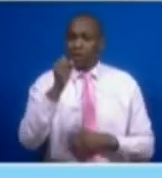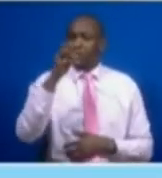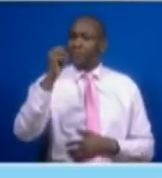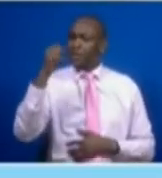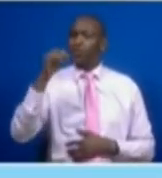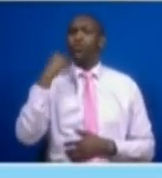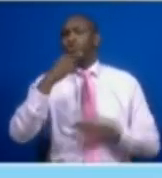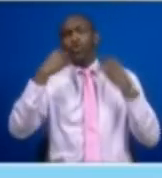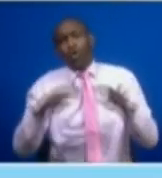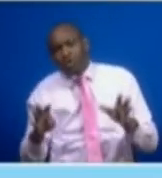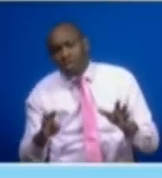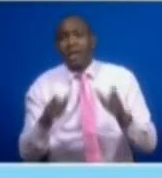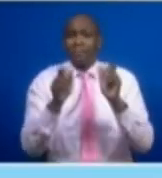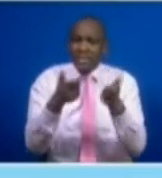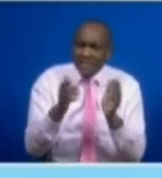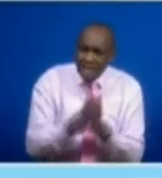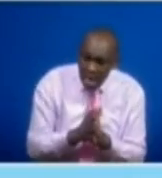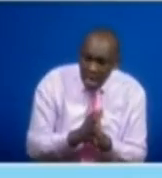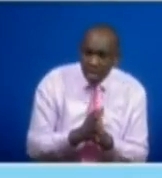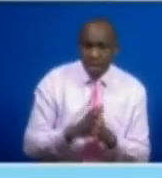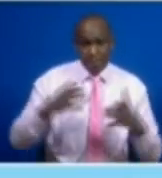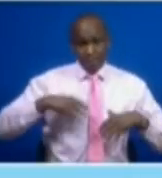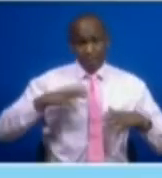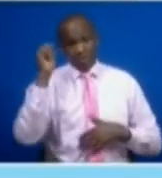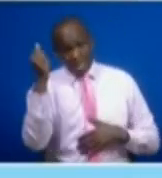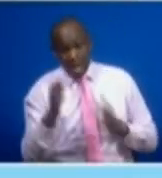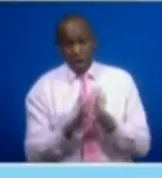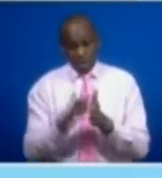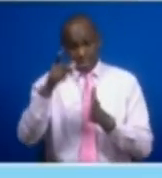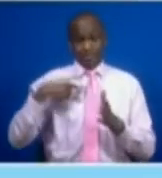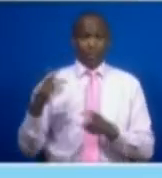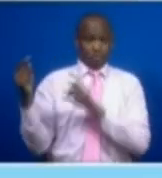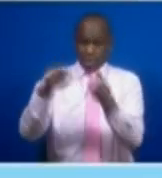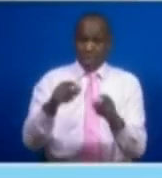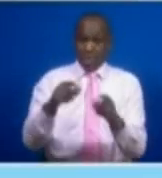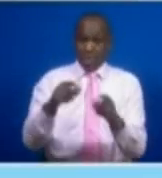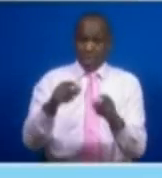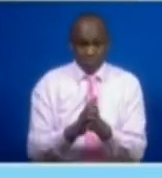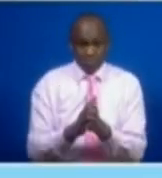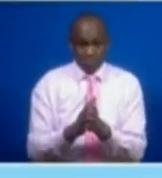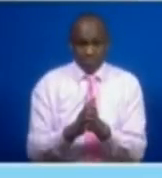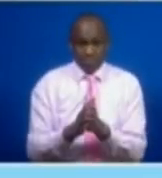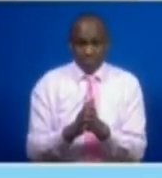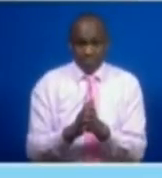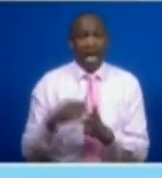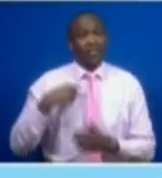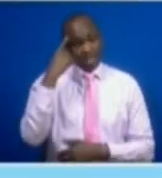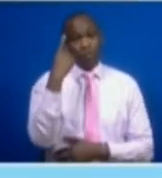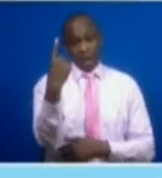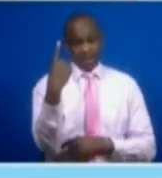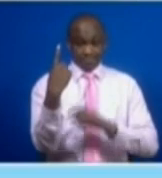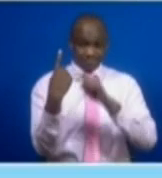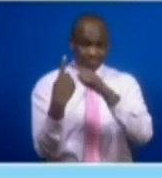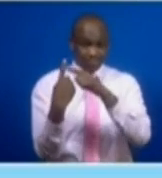loser tonight? Is it the media? Is it the candidates? Or is it the people of Kenya? I think one,